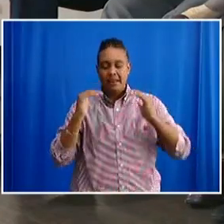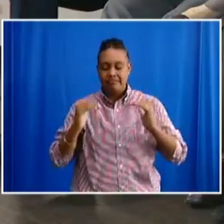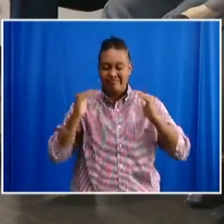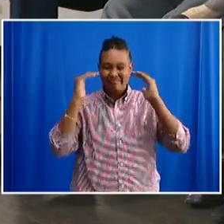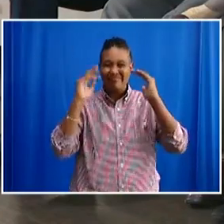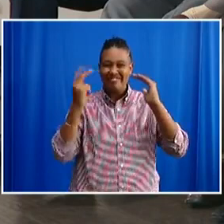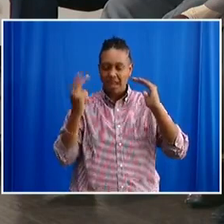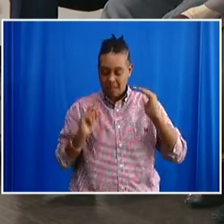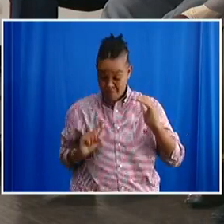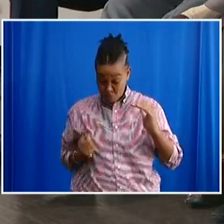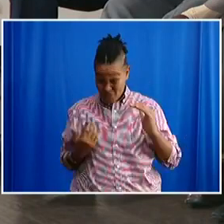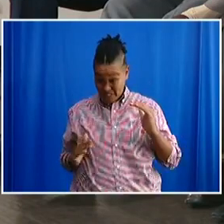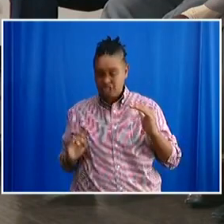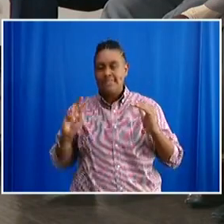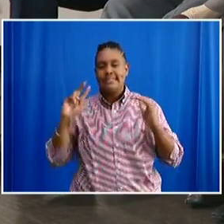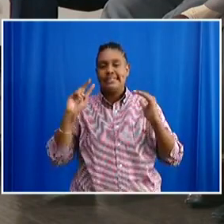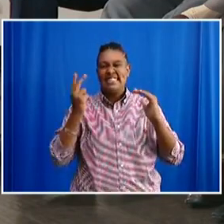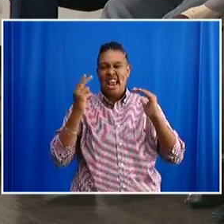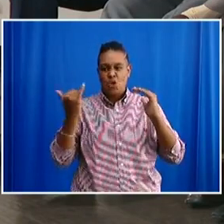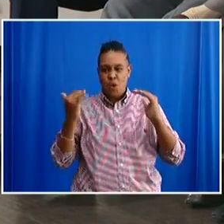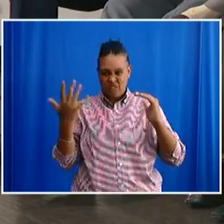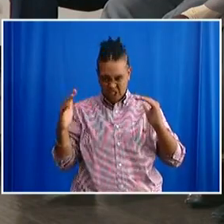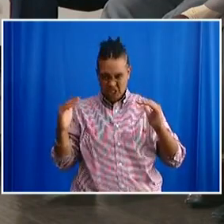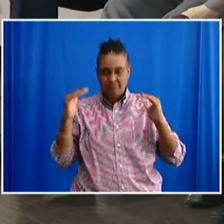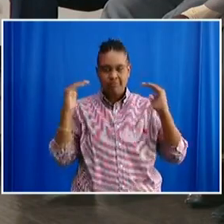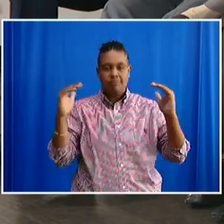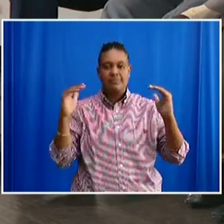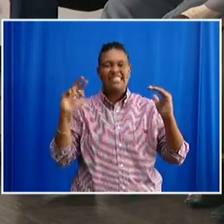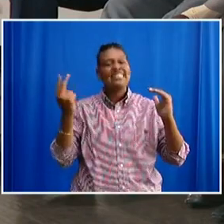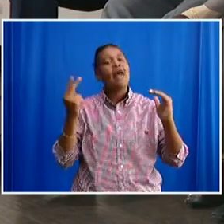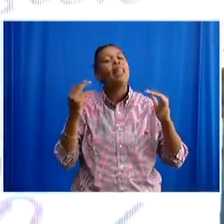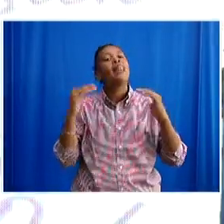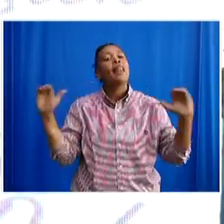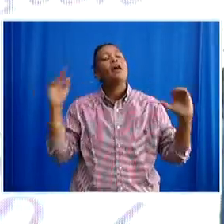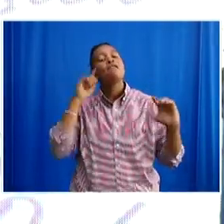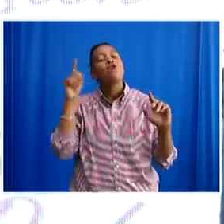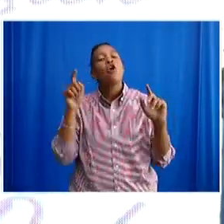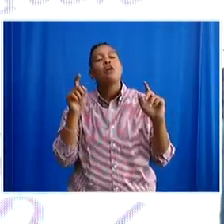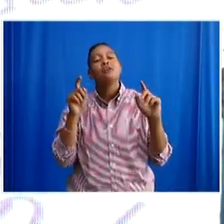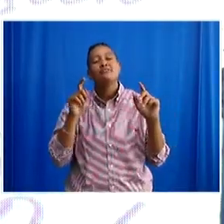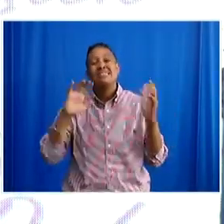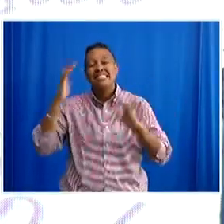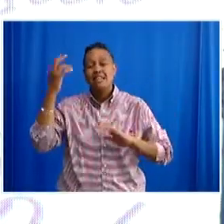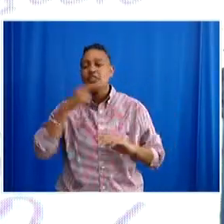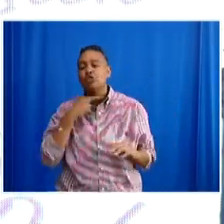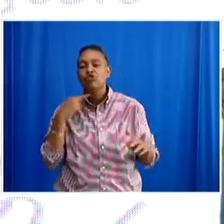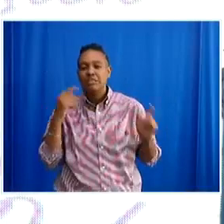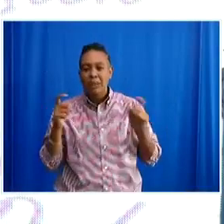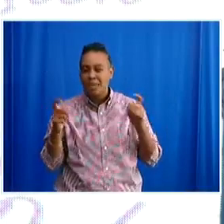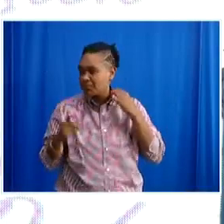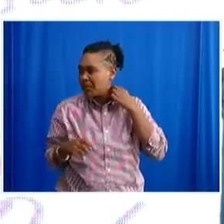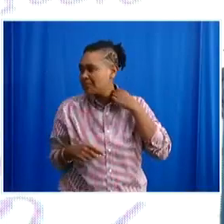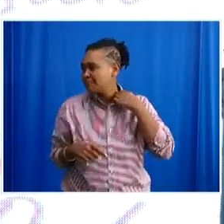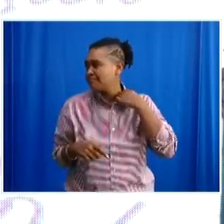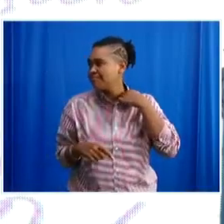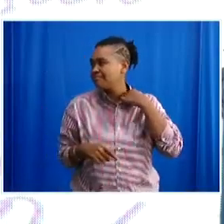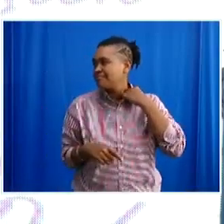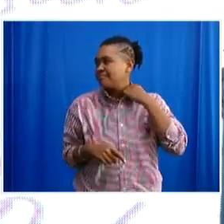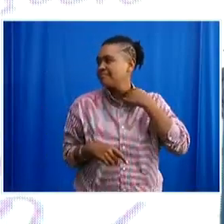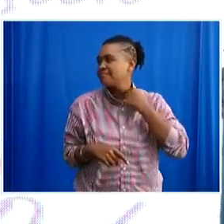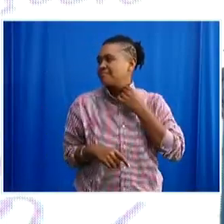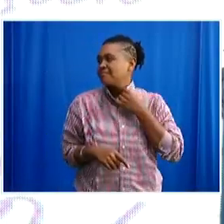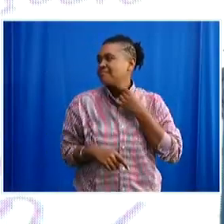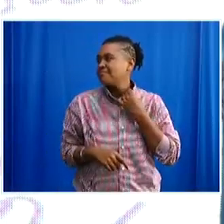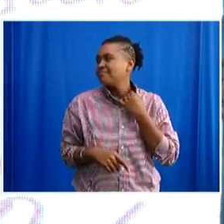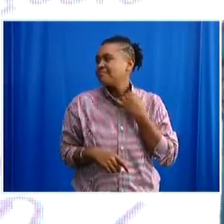our strategy for the public financial management of natural disaster risk. The third layer is one